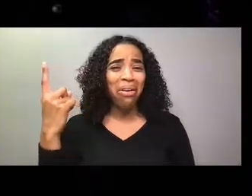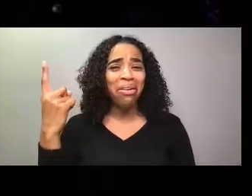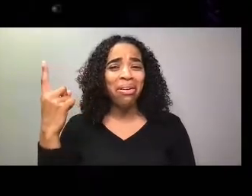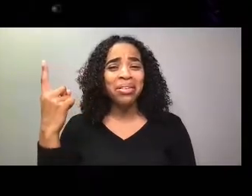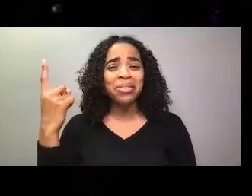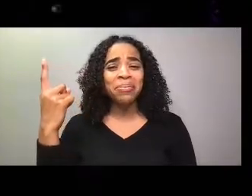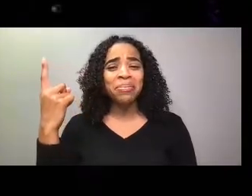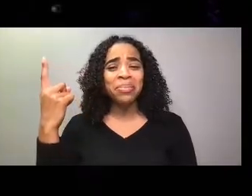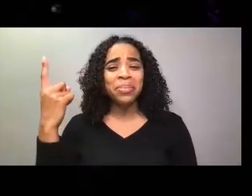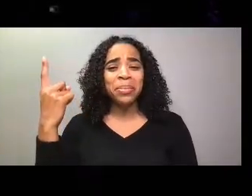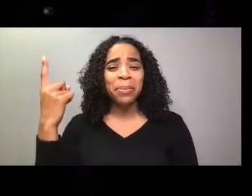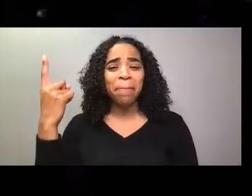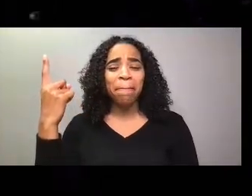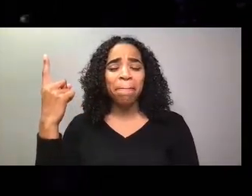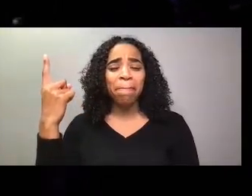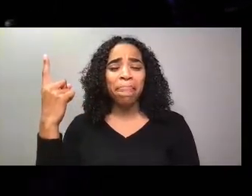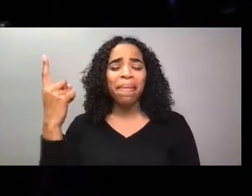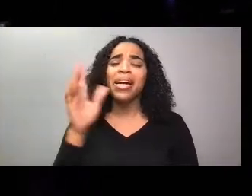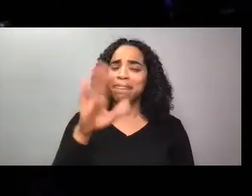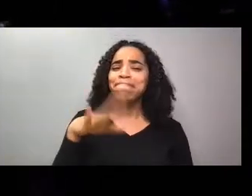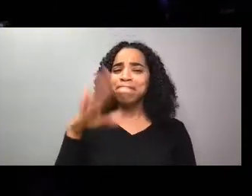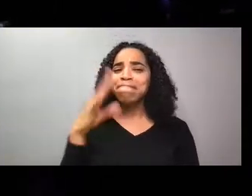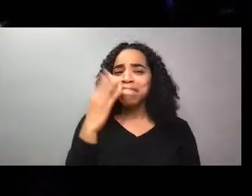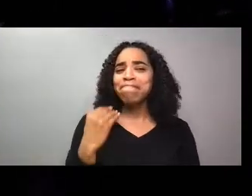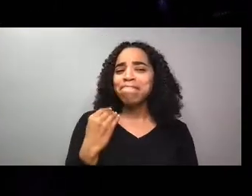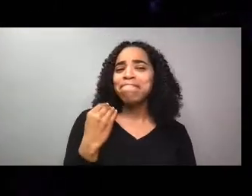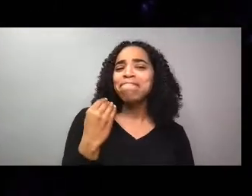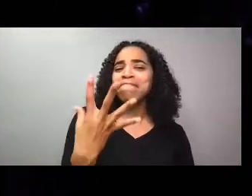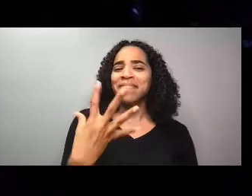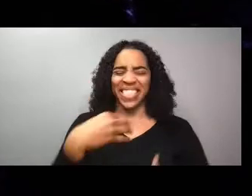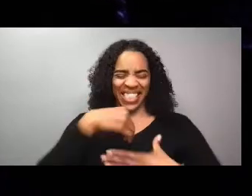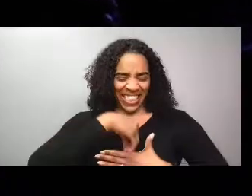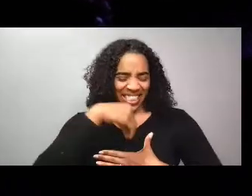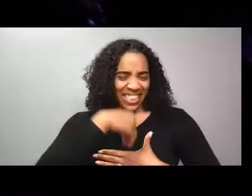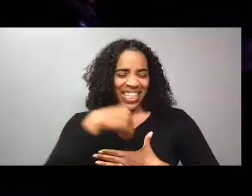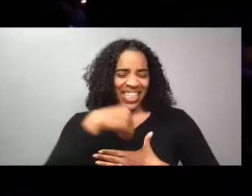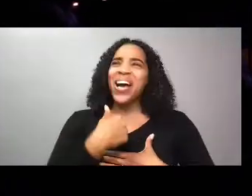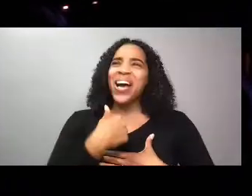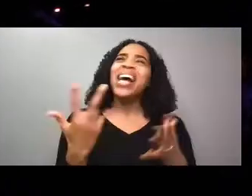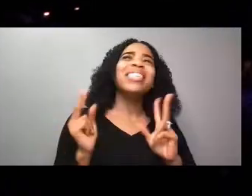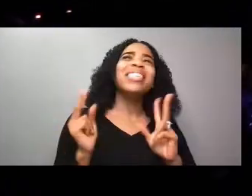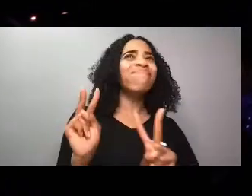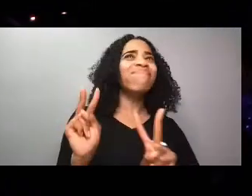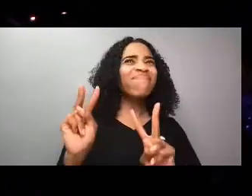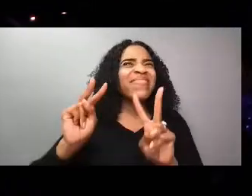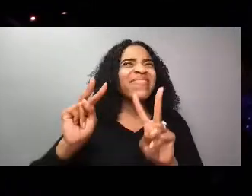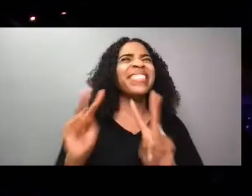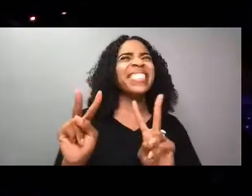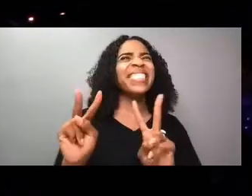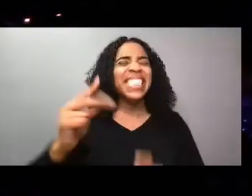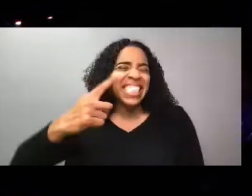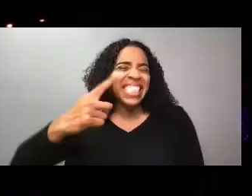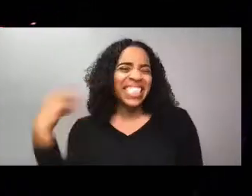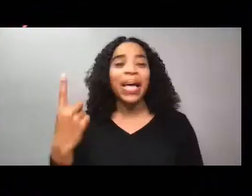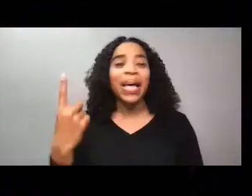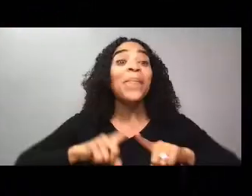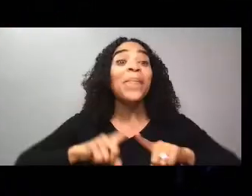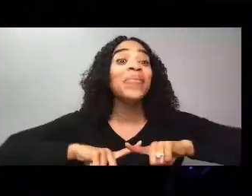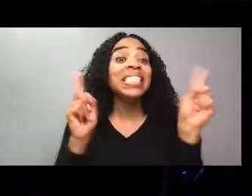but it's funny. There is a silence that I long for, a